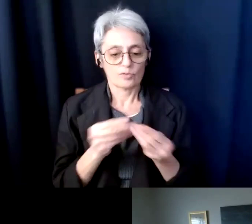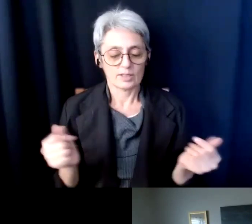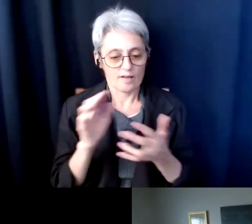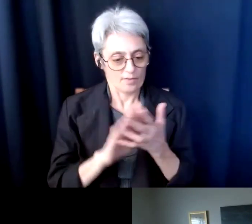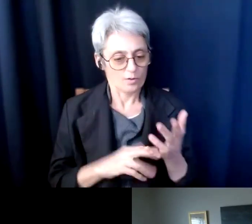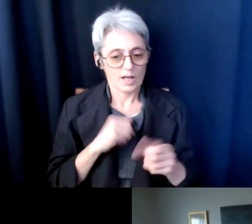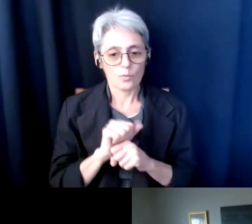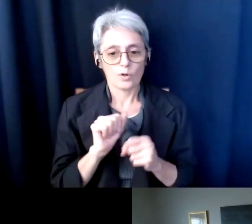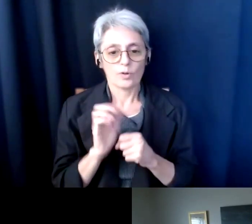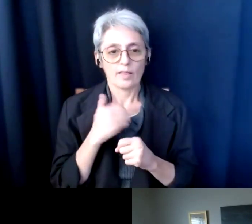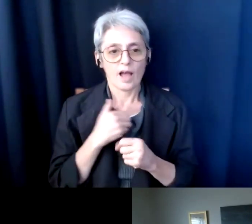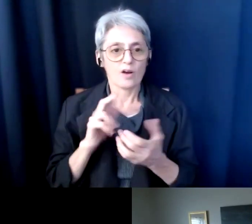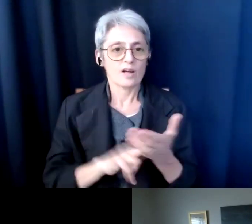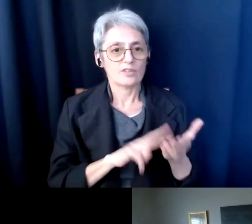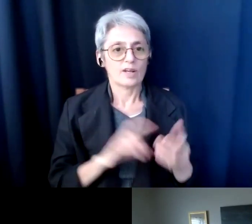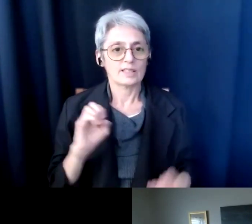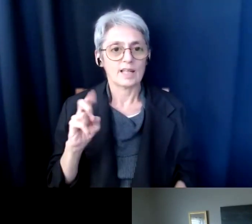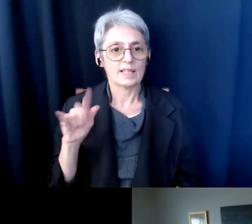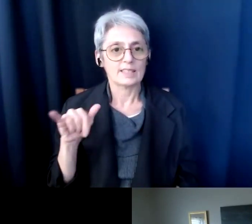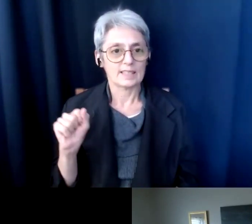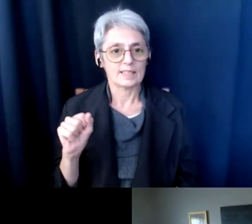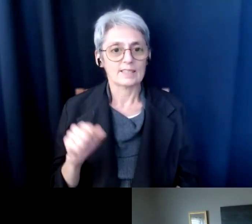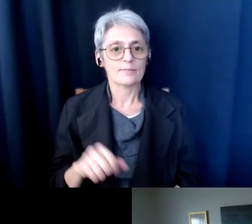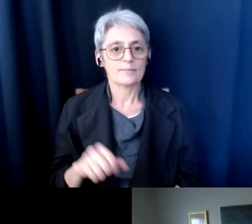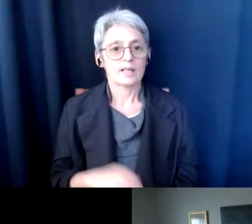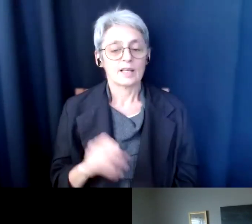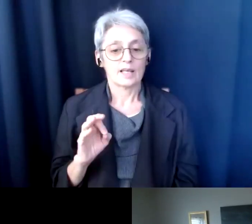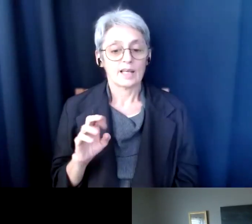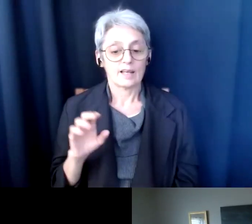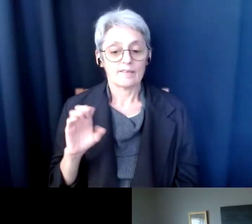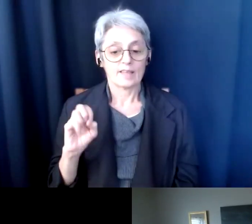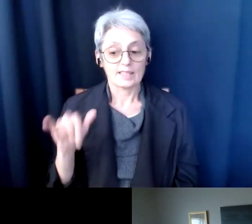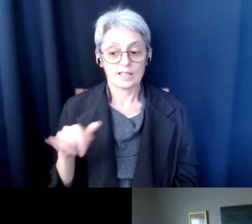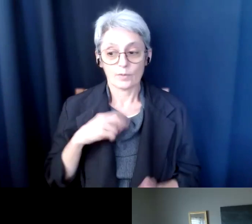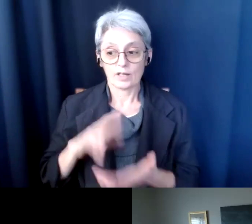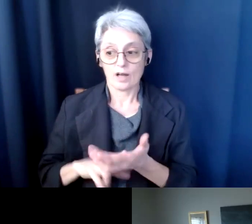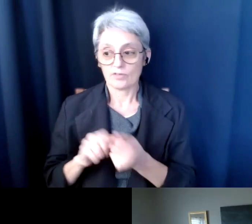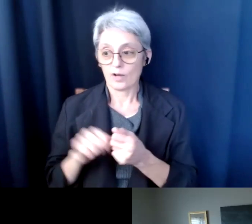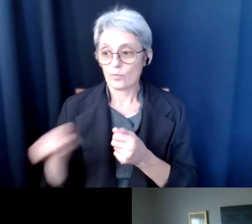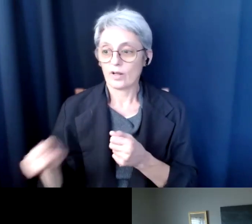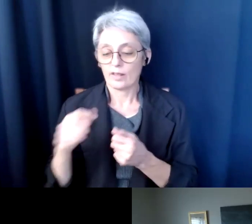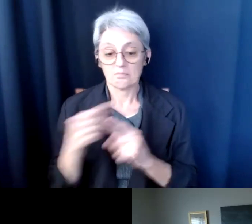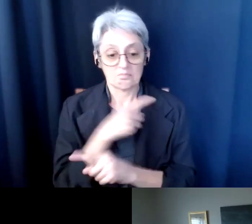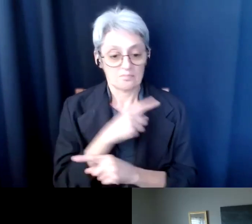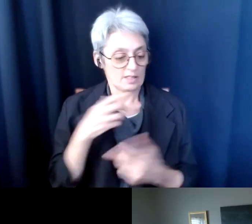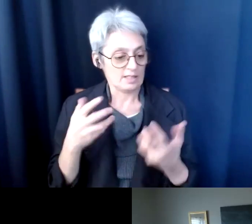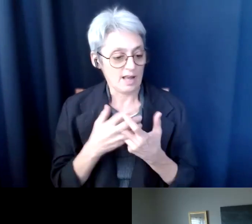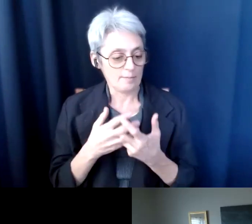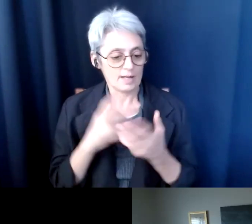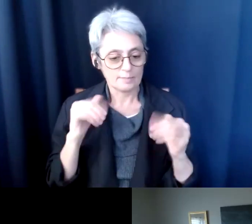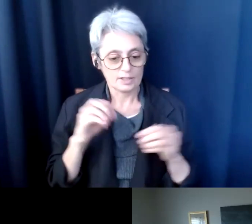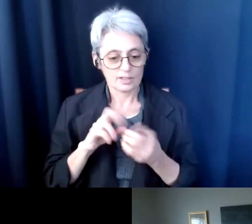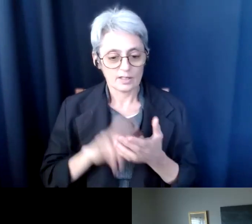contracted entities to do that. If a contracted entity is not meeting the expectations of the contract, or there are